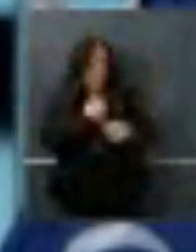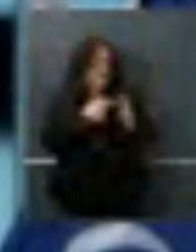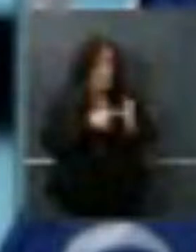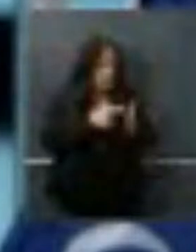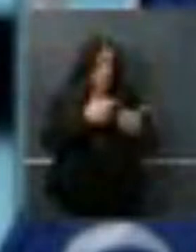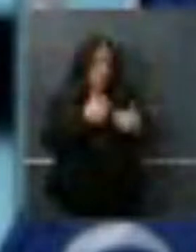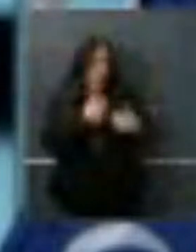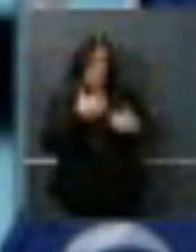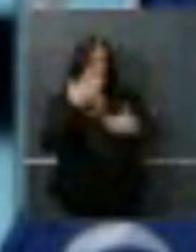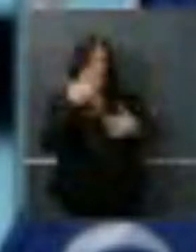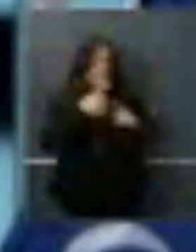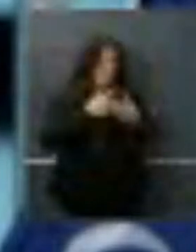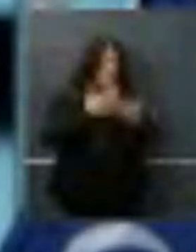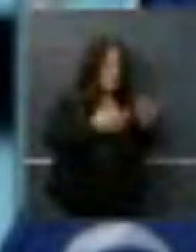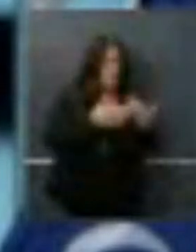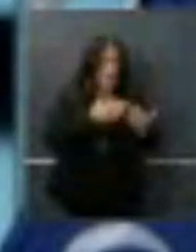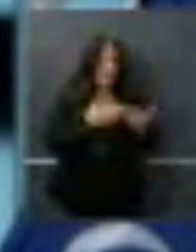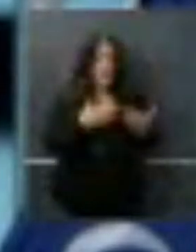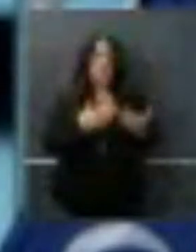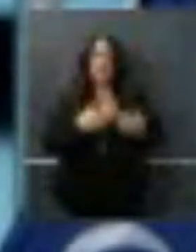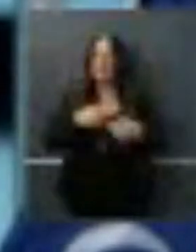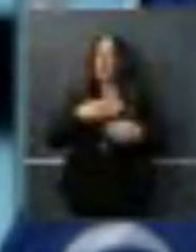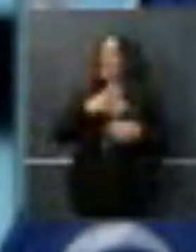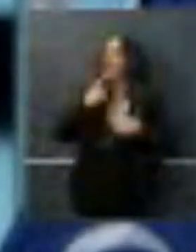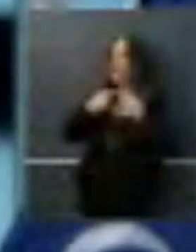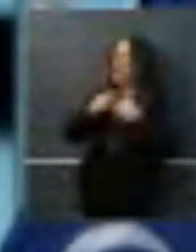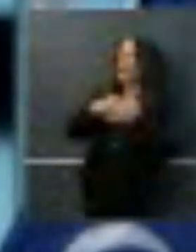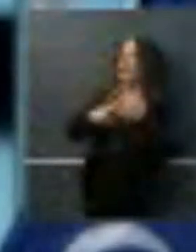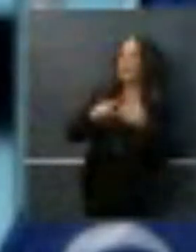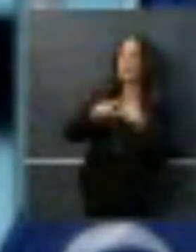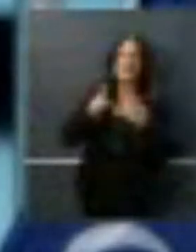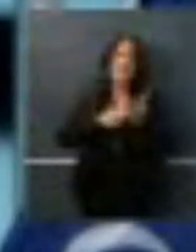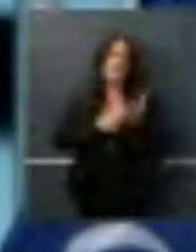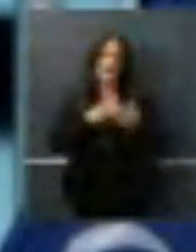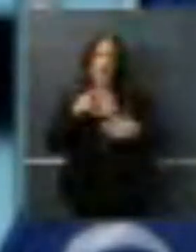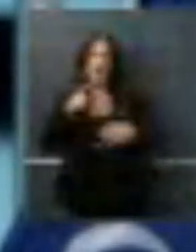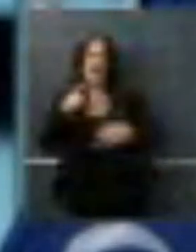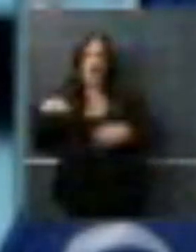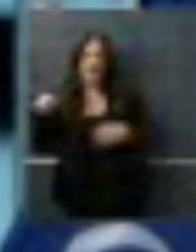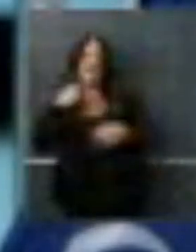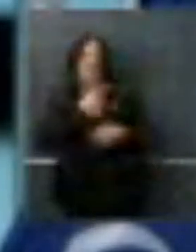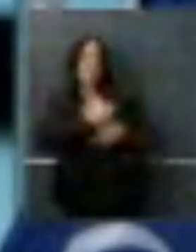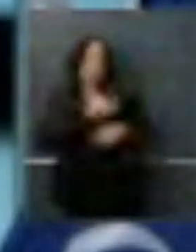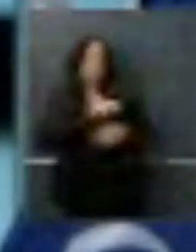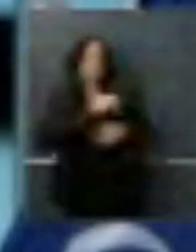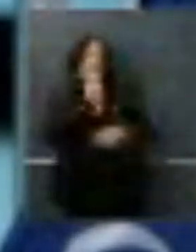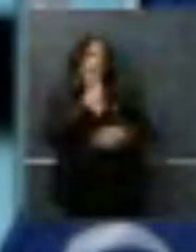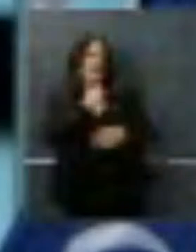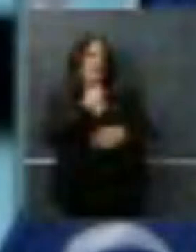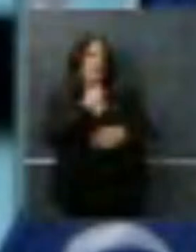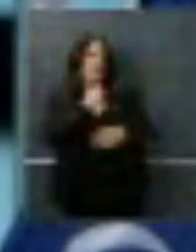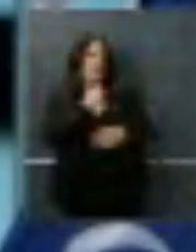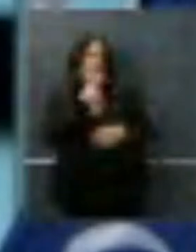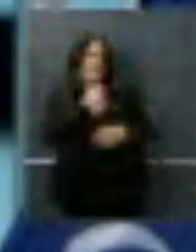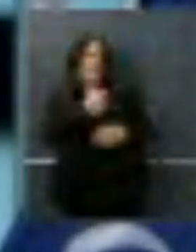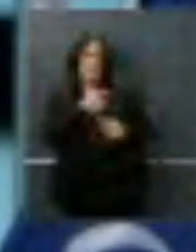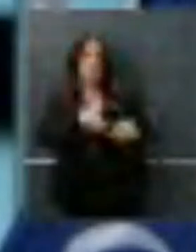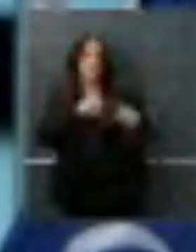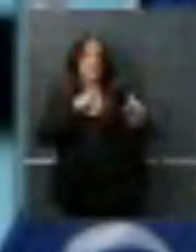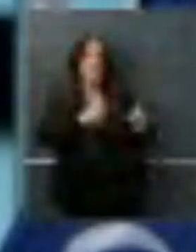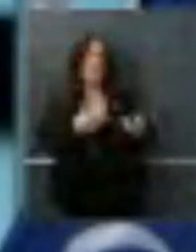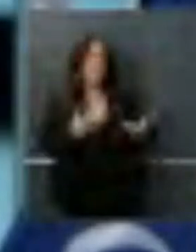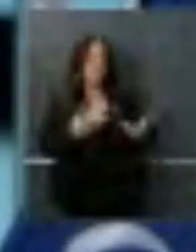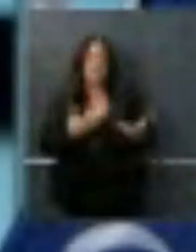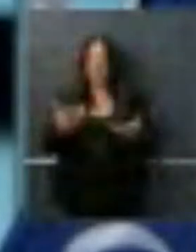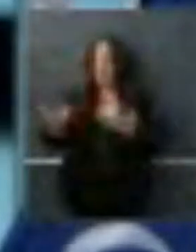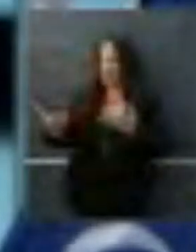a list of essential workers. It's prioritized to healthcare, first responders, and corrections. Nothing about grocery workers or like postal workers or